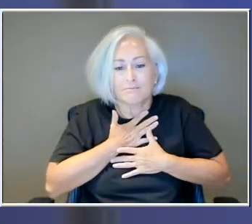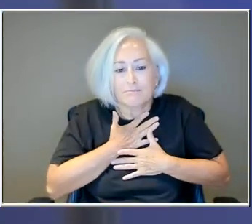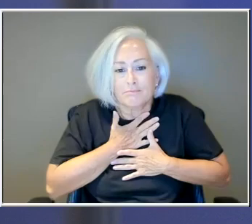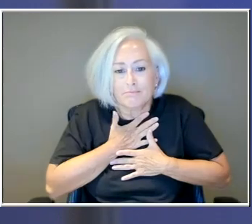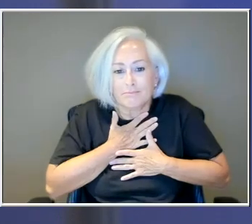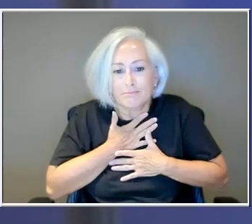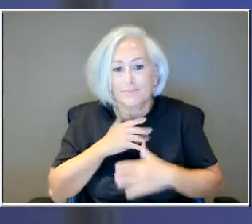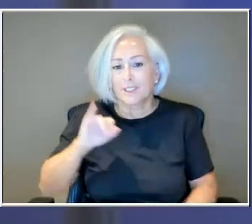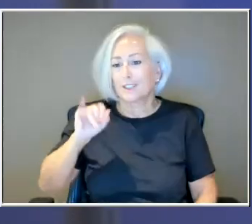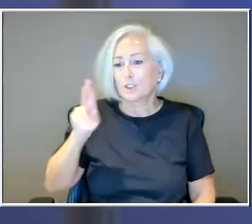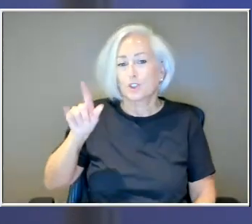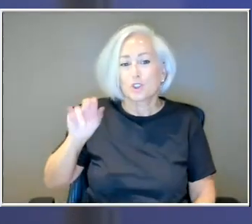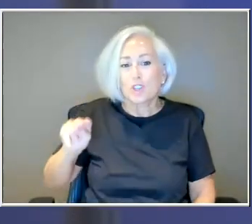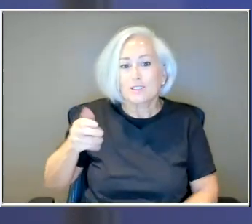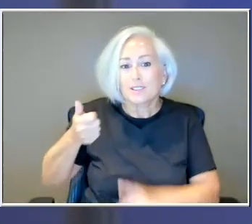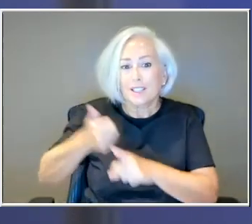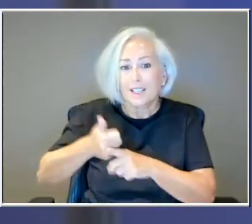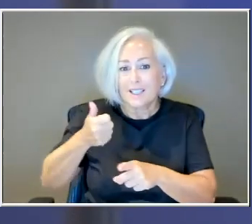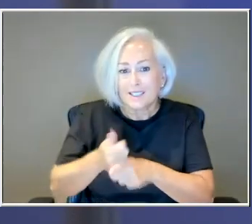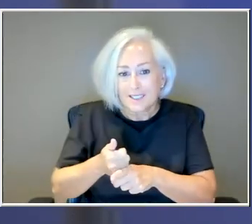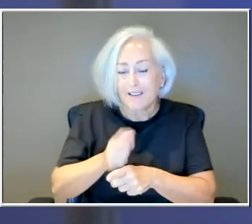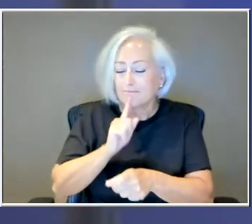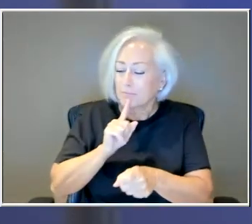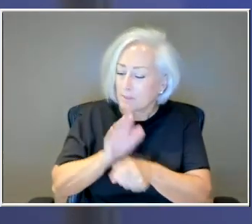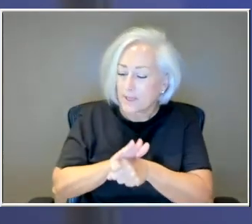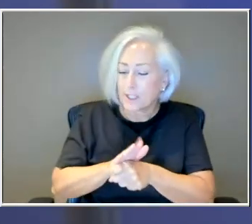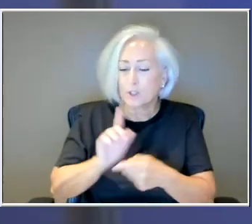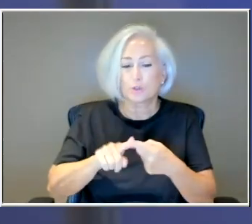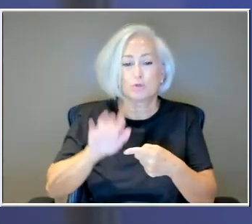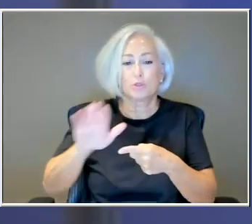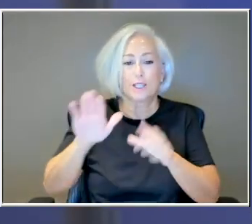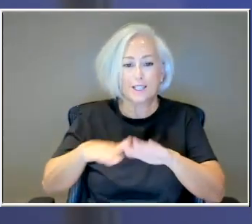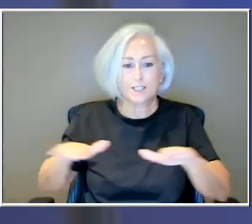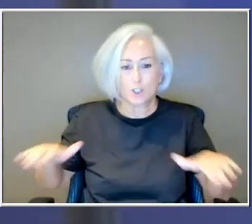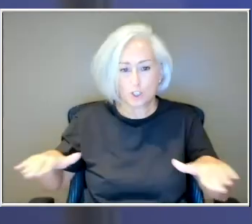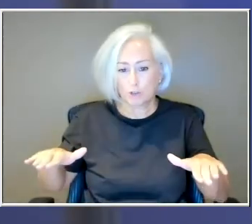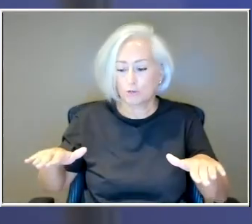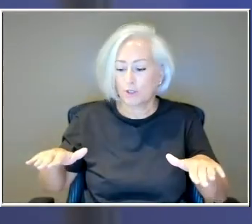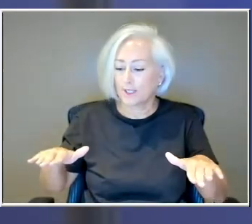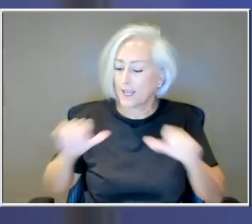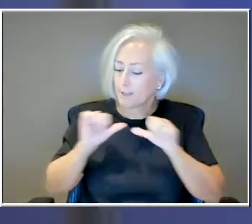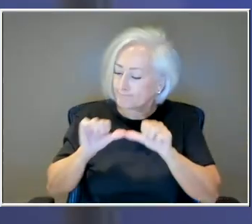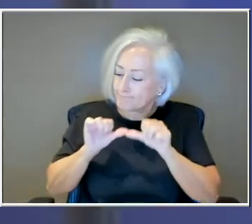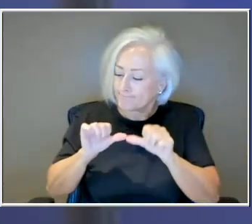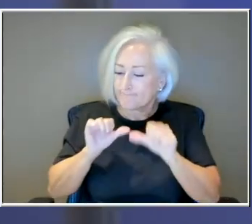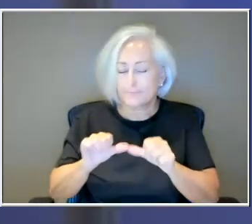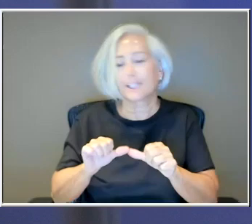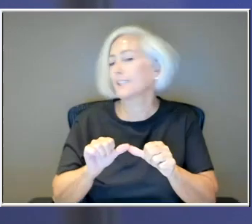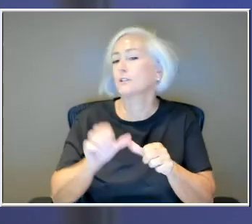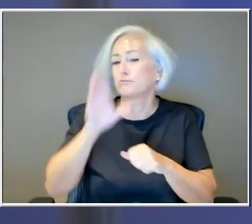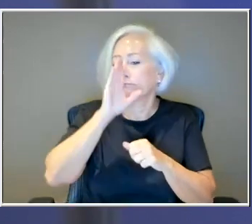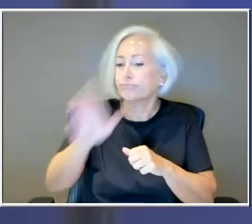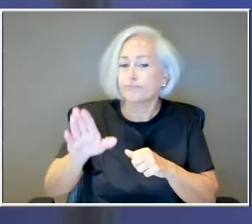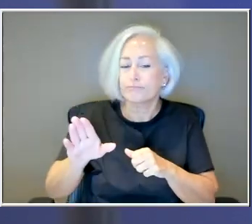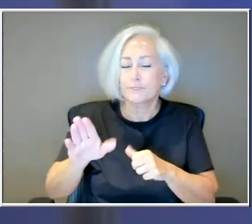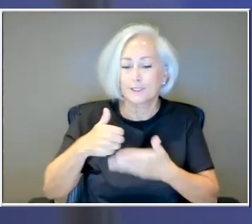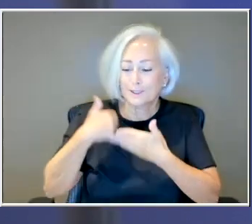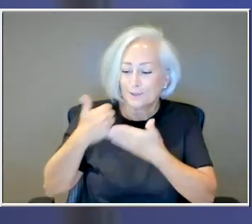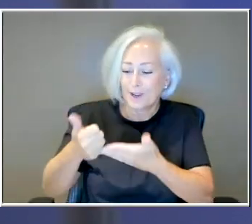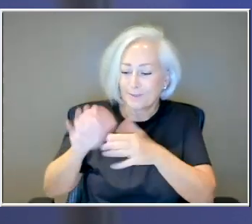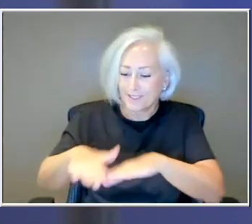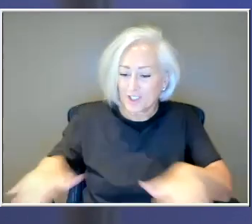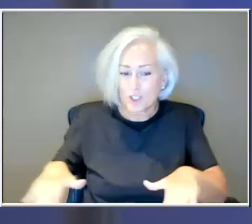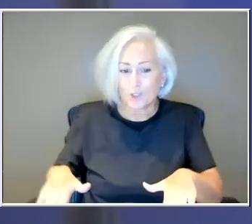already committed to his children that he would change and be around for them, and then he has an opportunity to do something